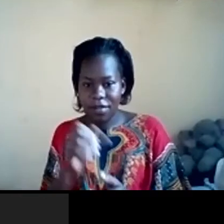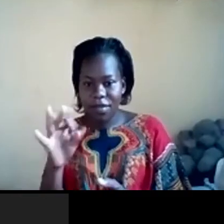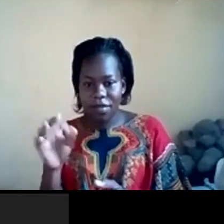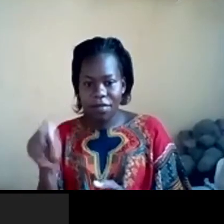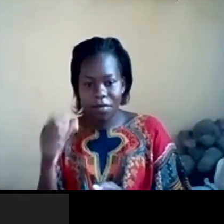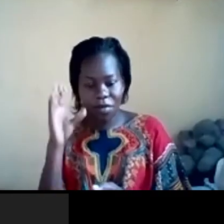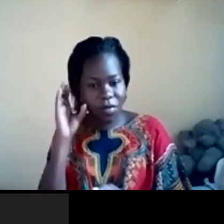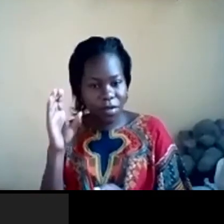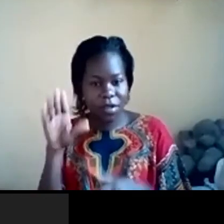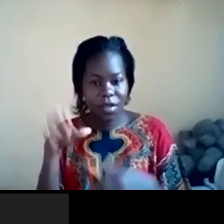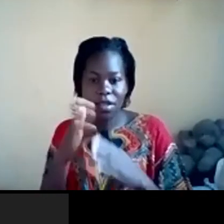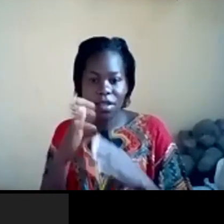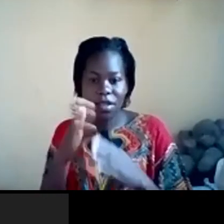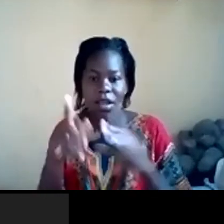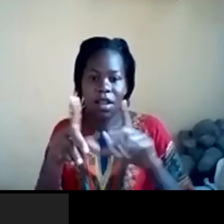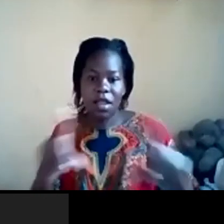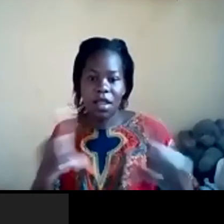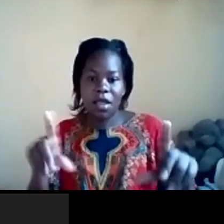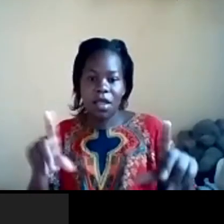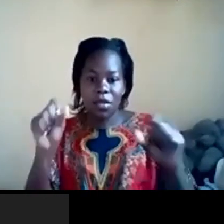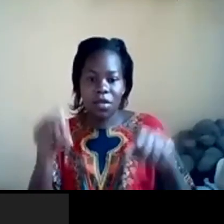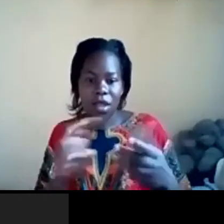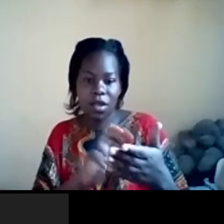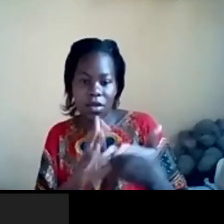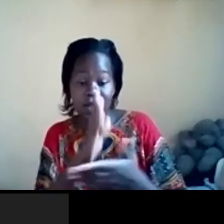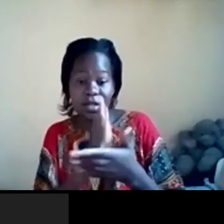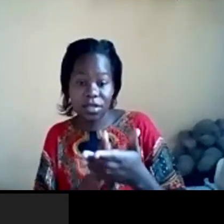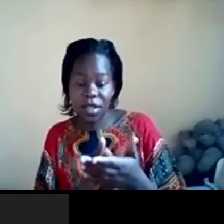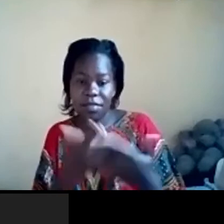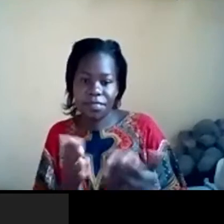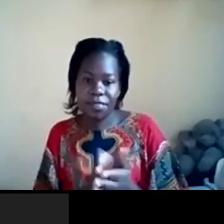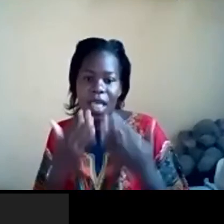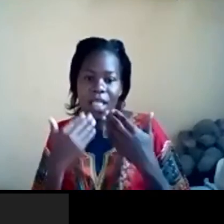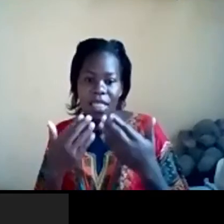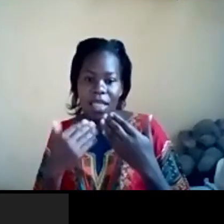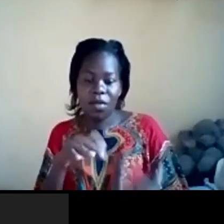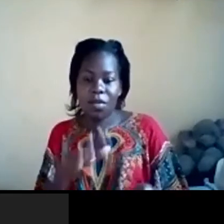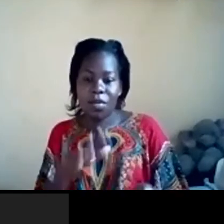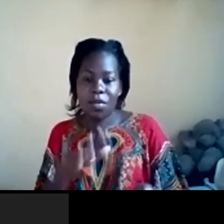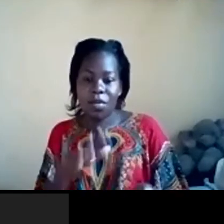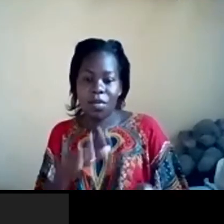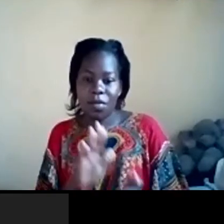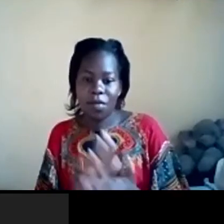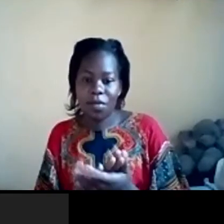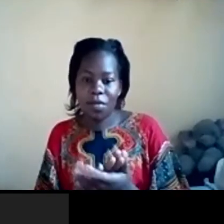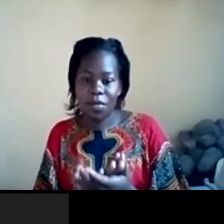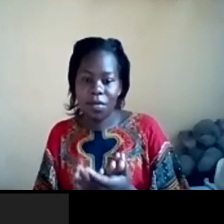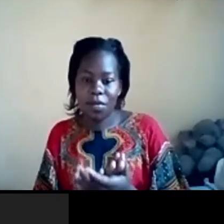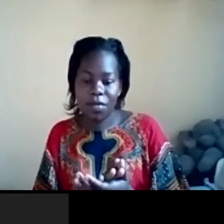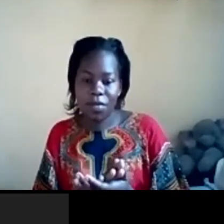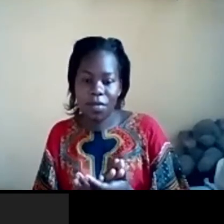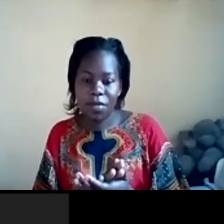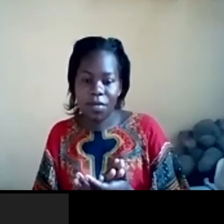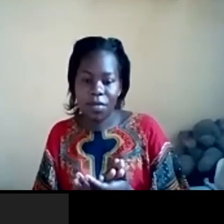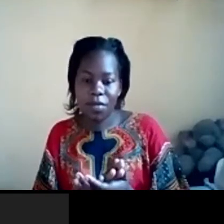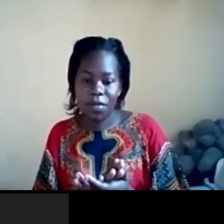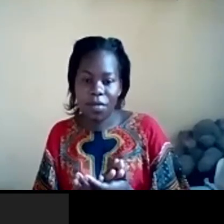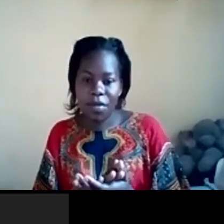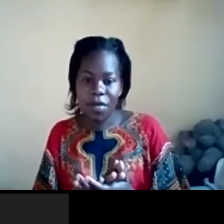read some of the text. So thank you all very much. And to our participants, thank you so much once again for joining us